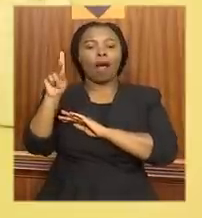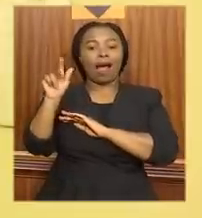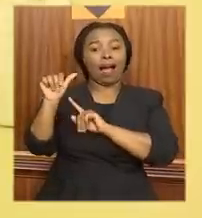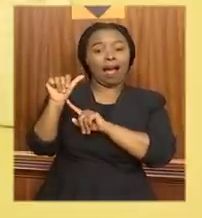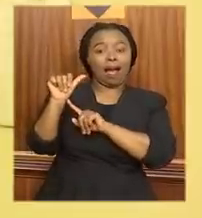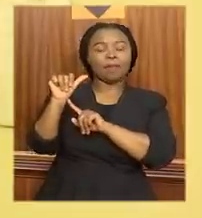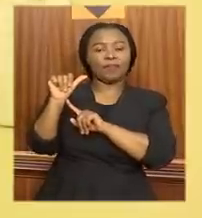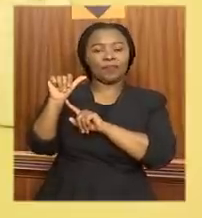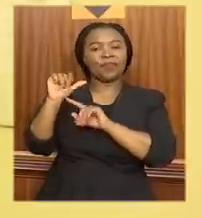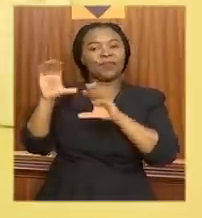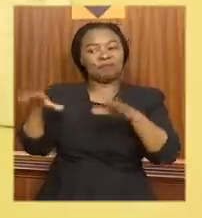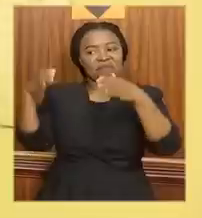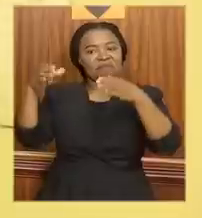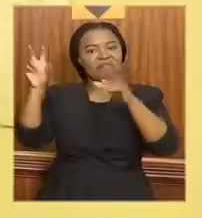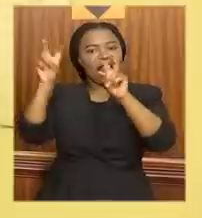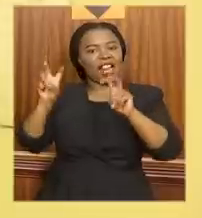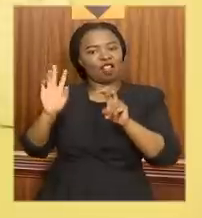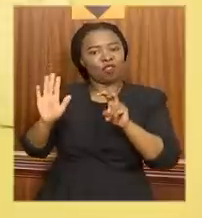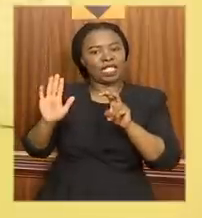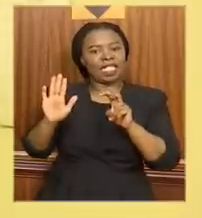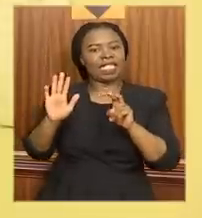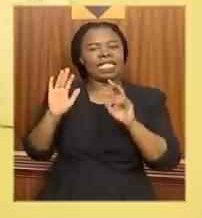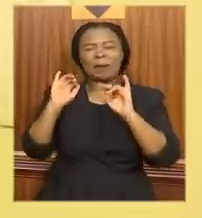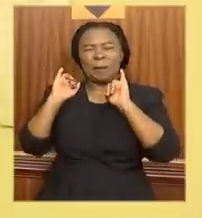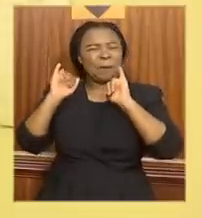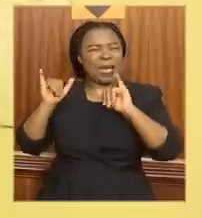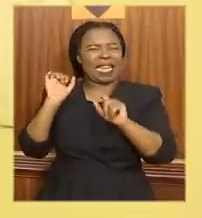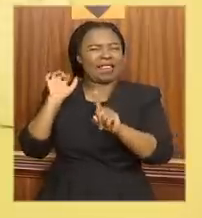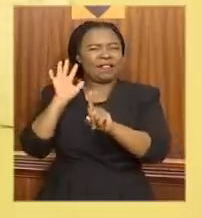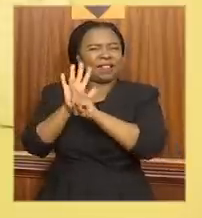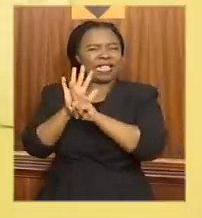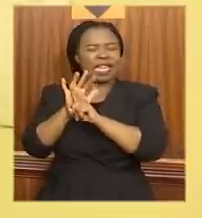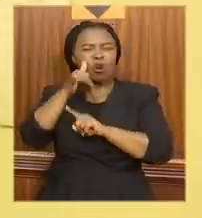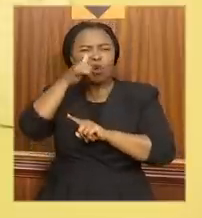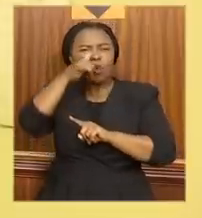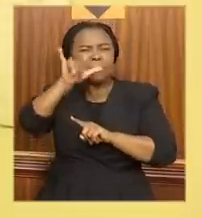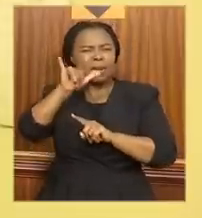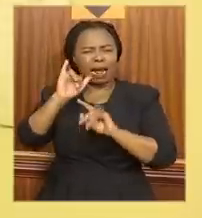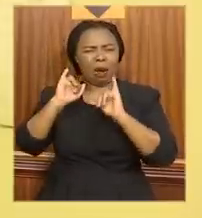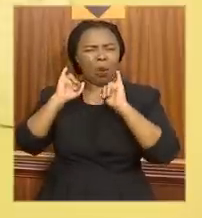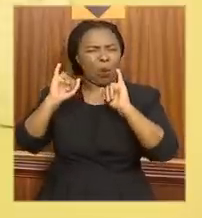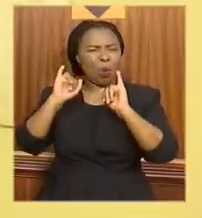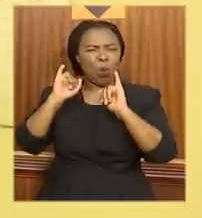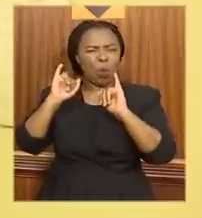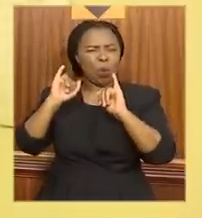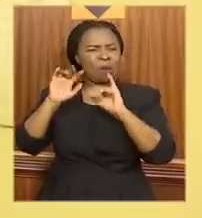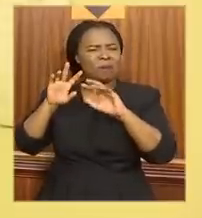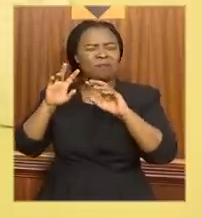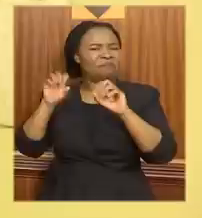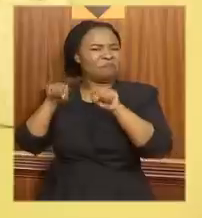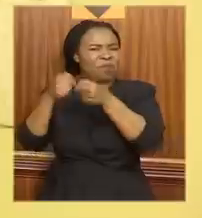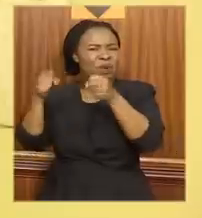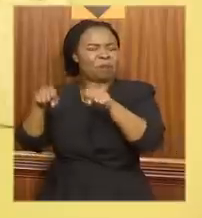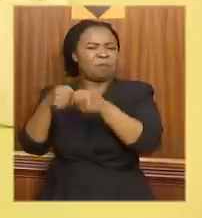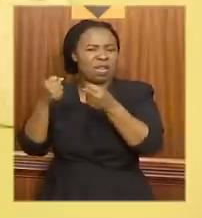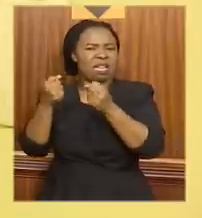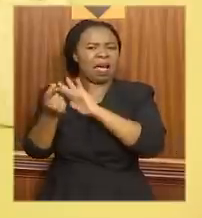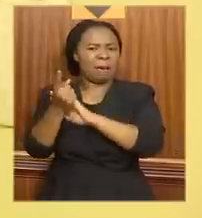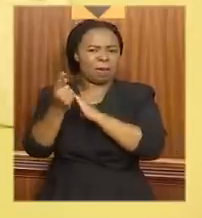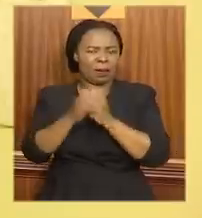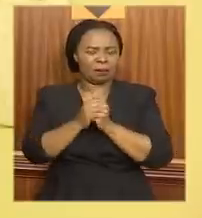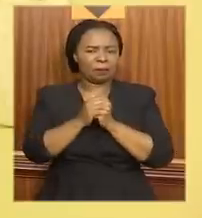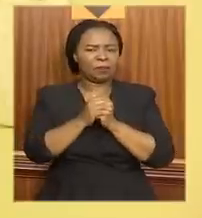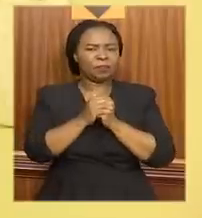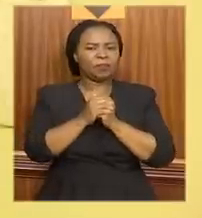This power station's performance has been badly affected by criminal activities. We heard of